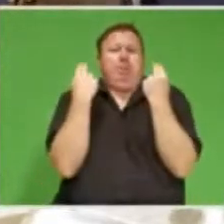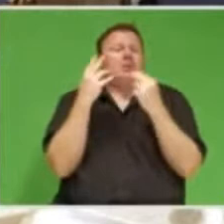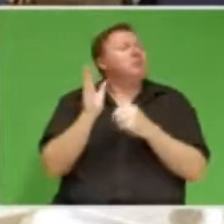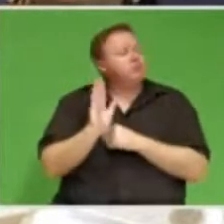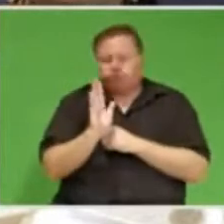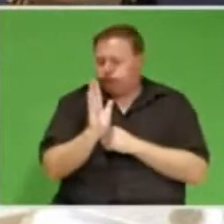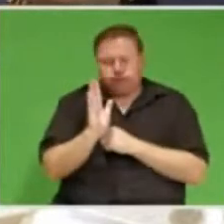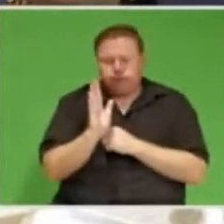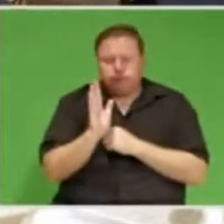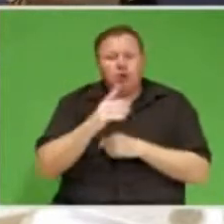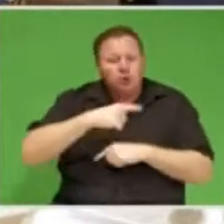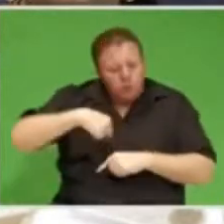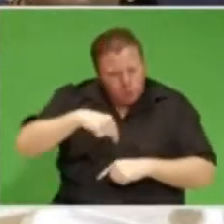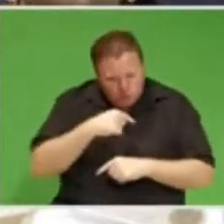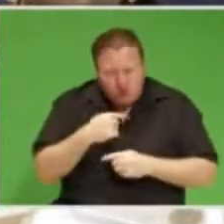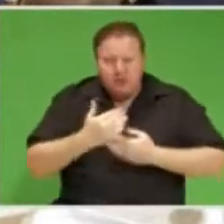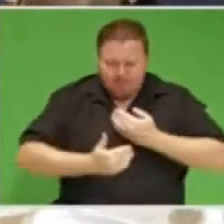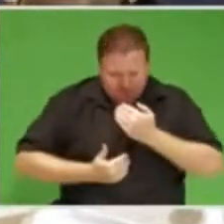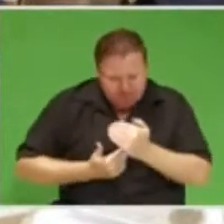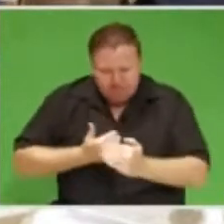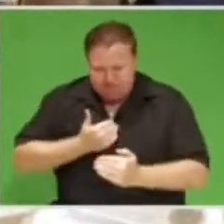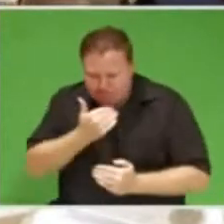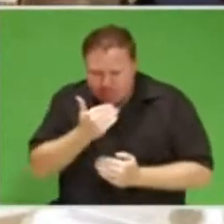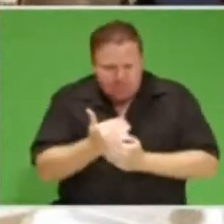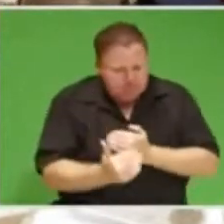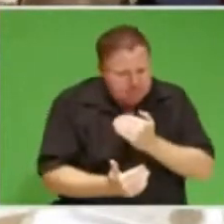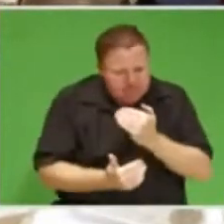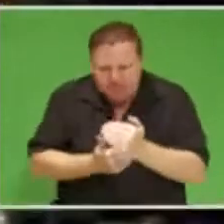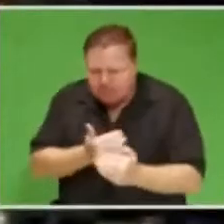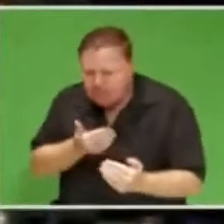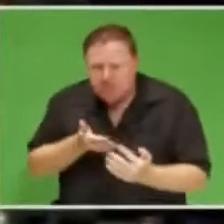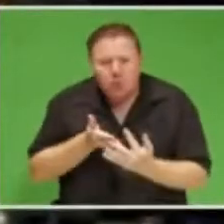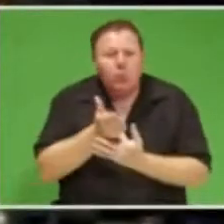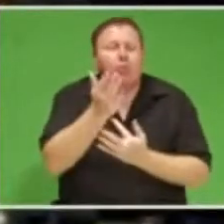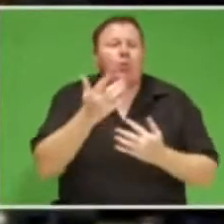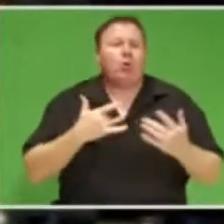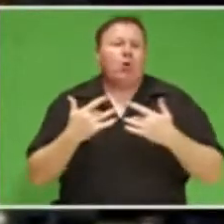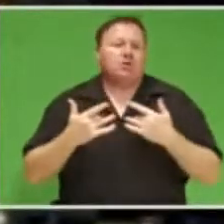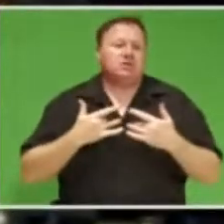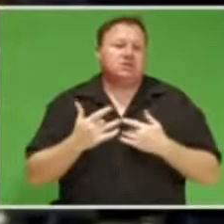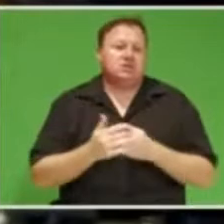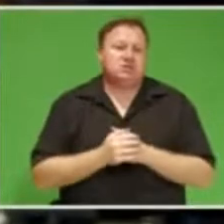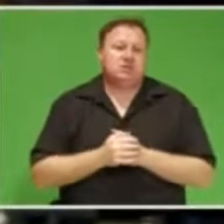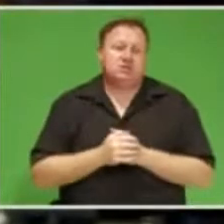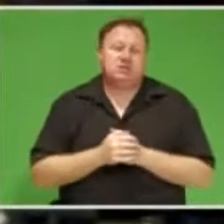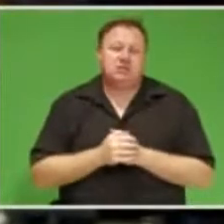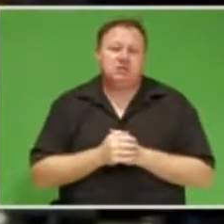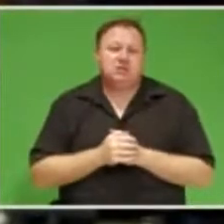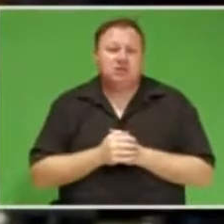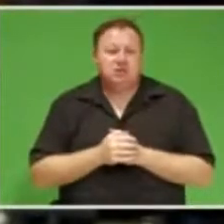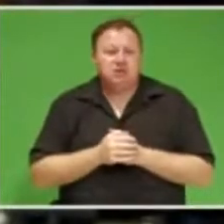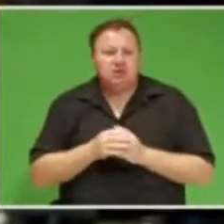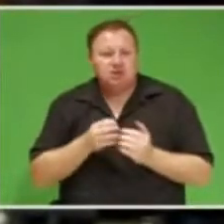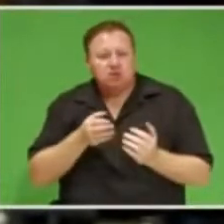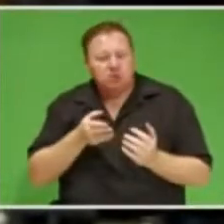Working together, we overcame that crisis, and we have started to